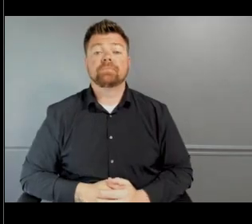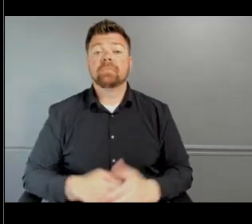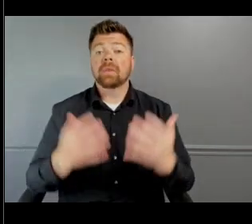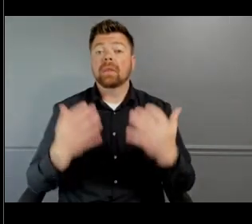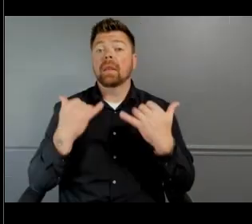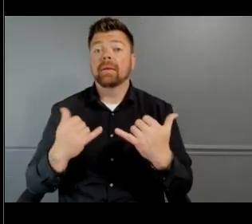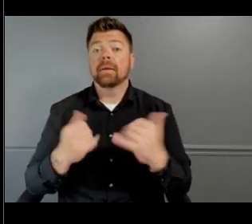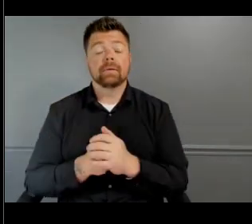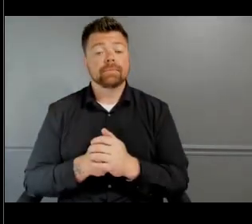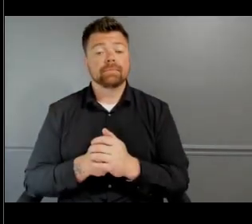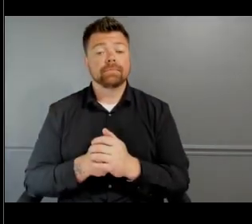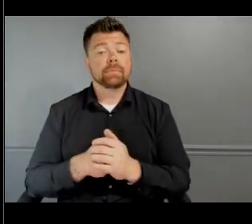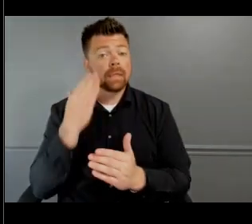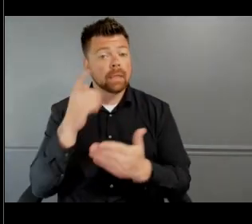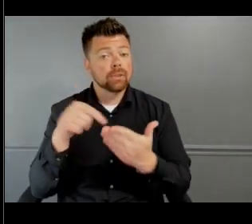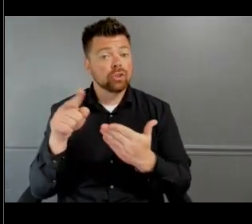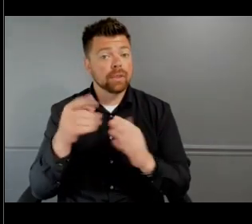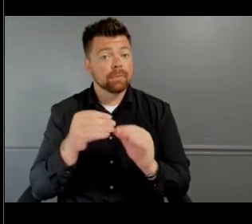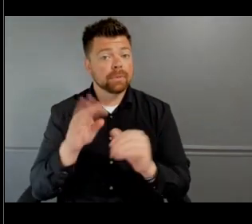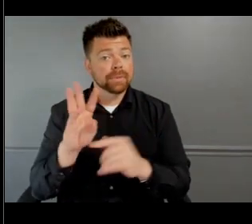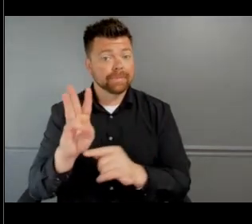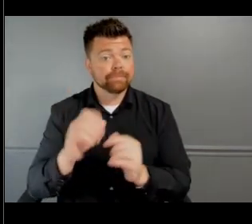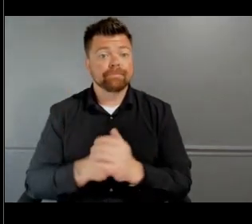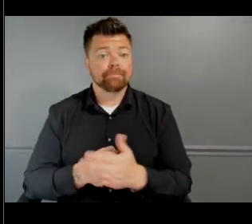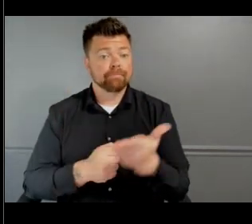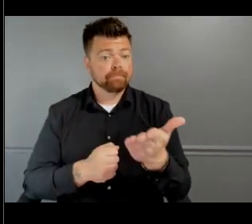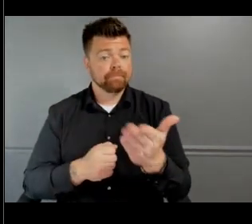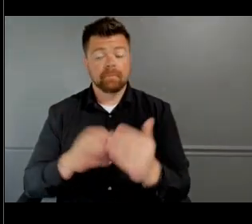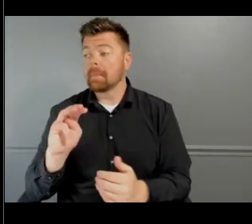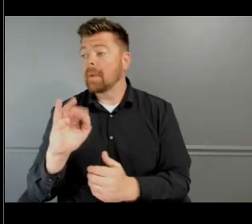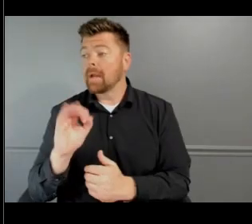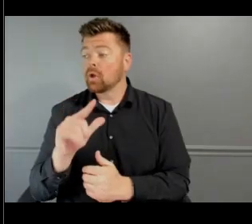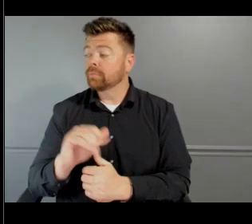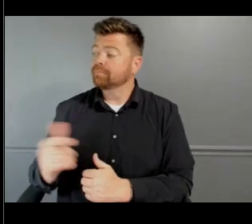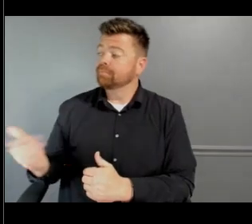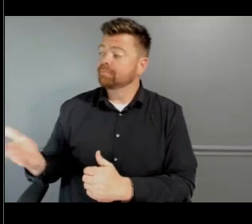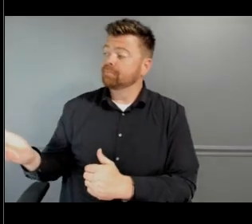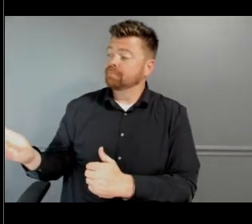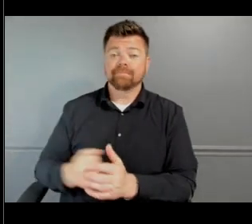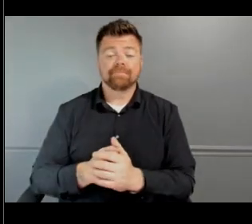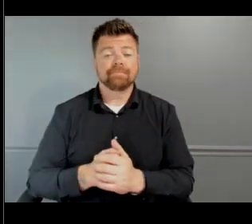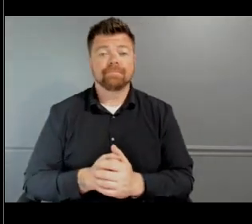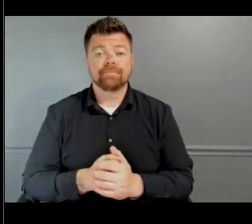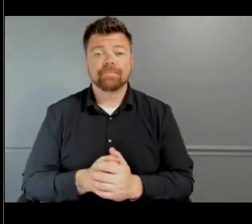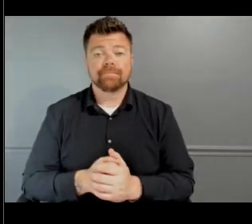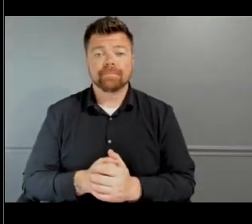have reached knowledge check 6. Michael, back to you.